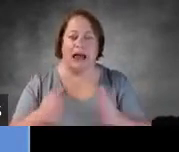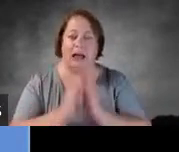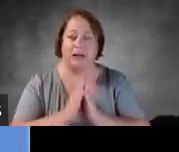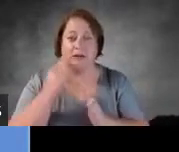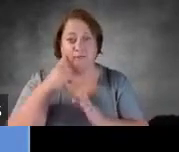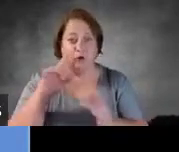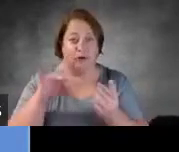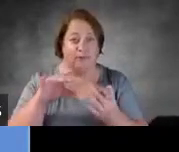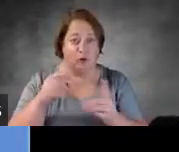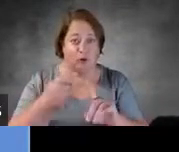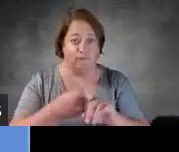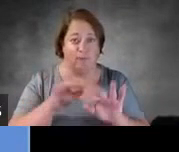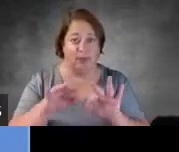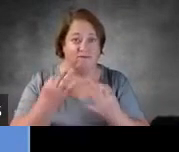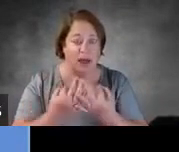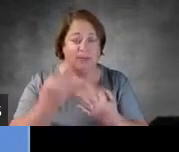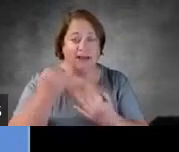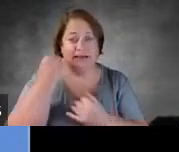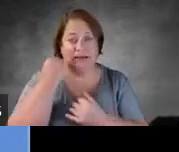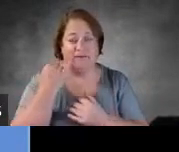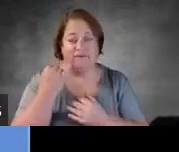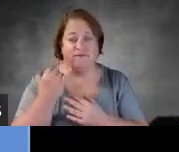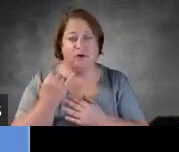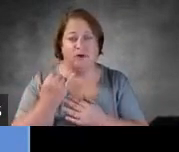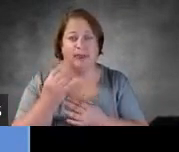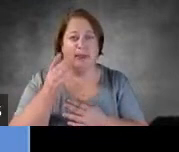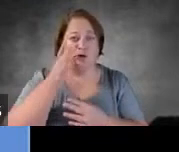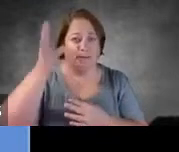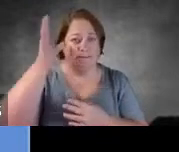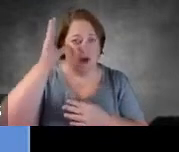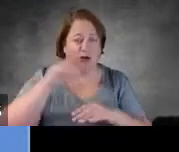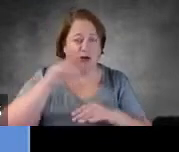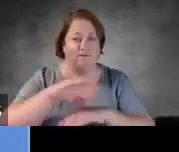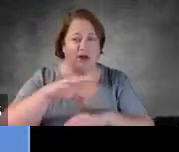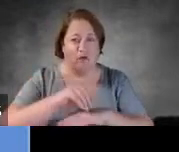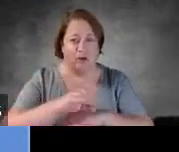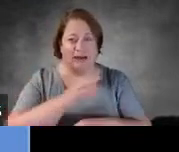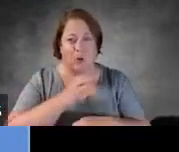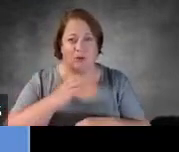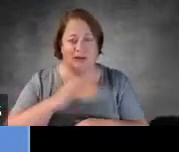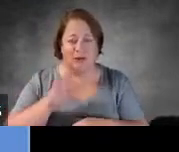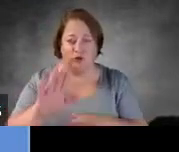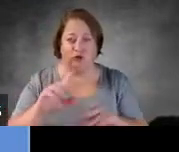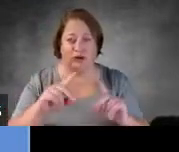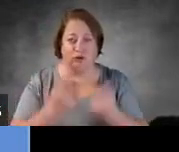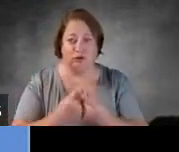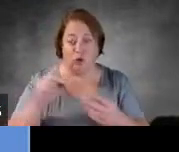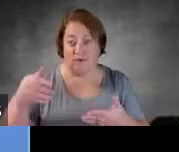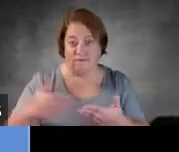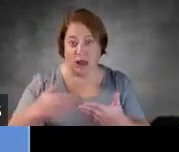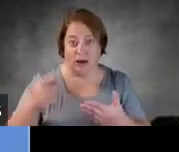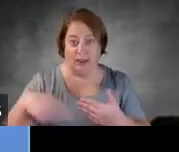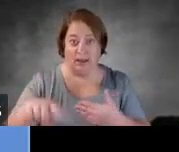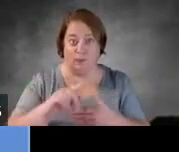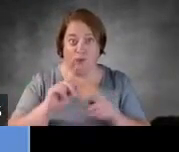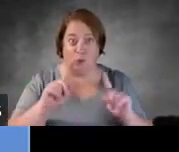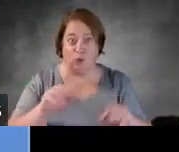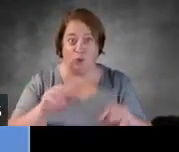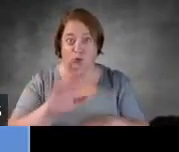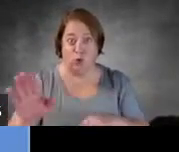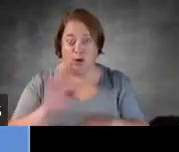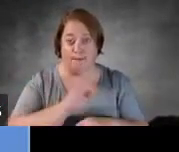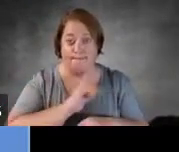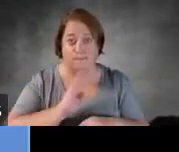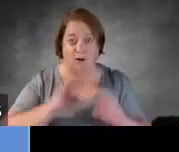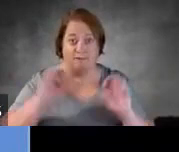your families. If there's a parent advisory council within your district, are you inviting them to come to your Board of Education